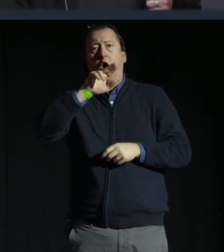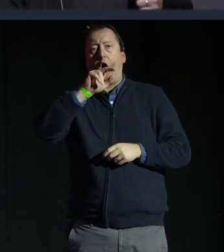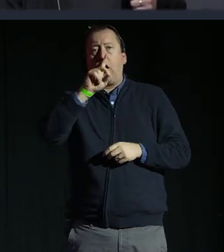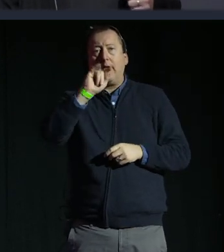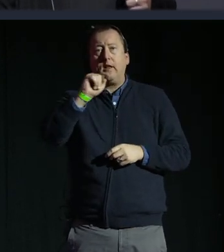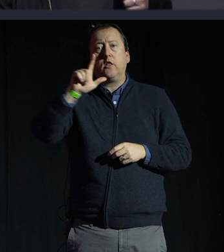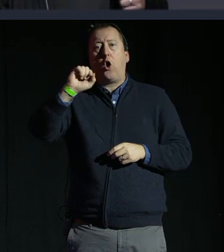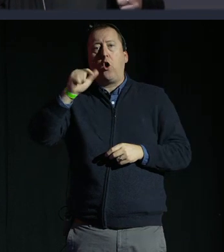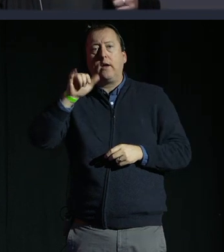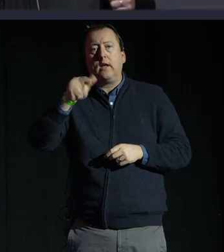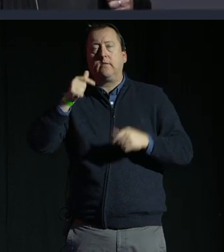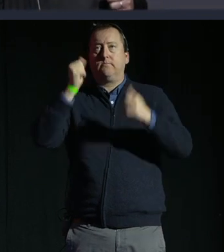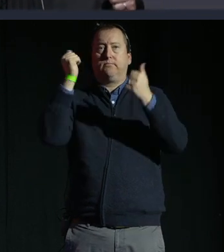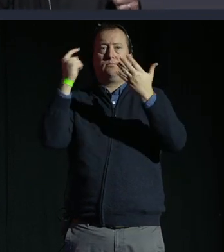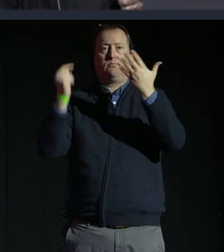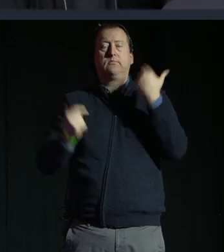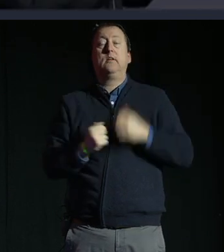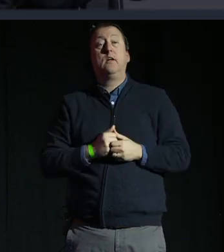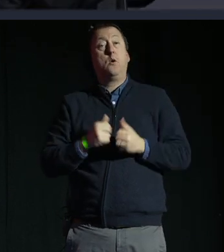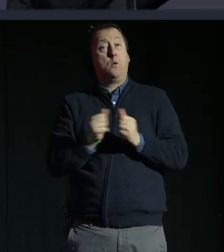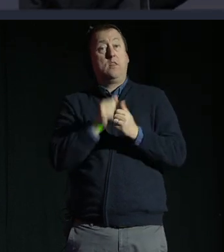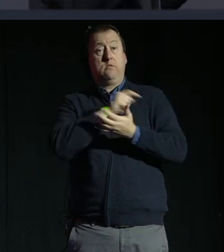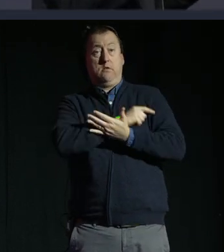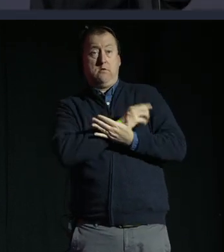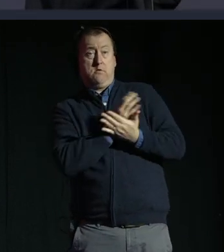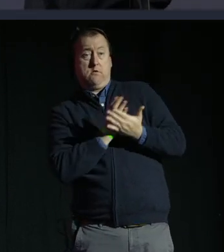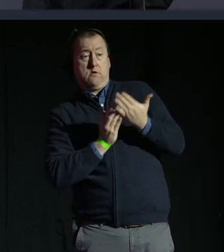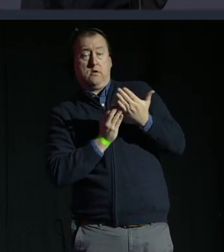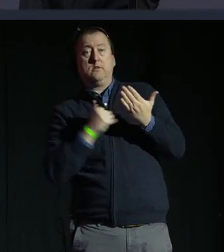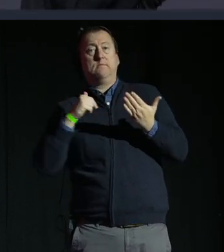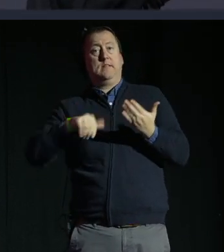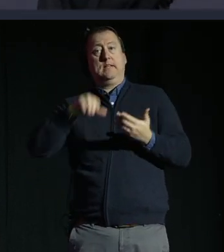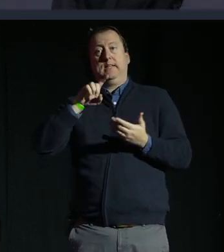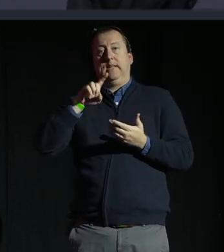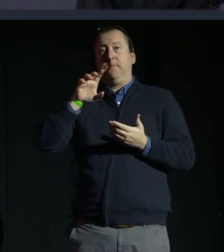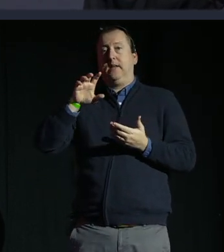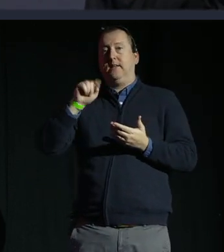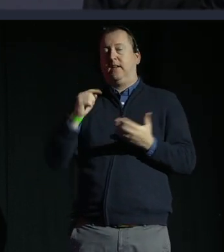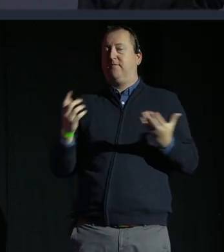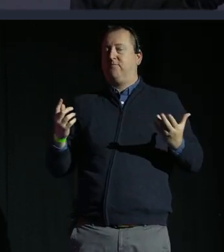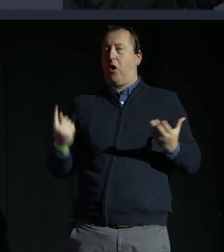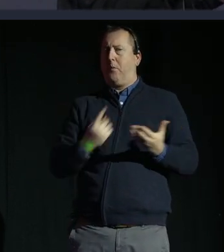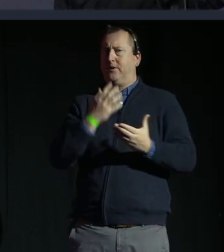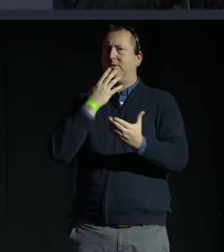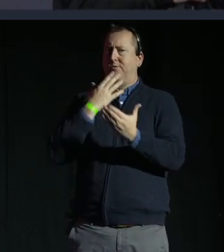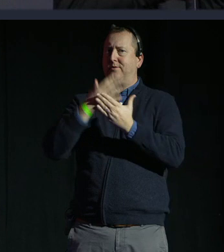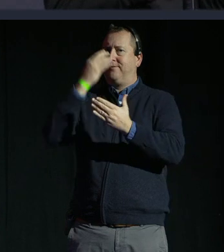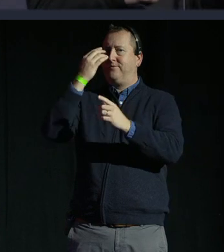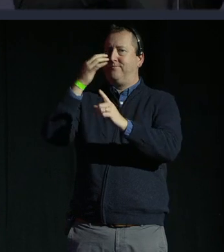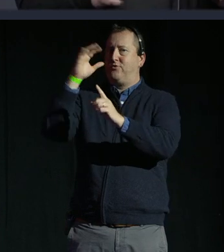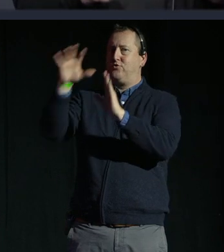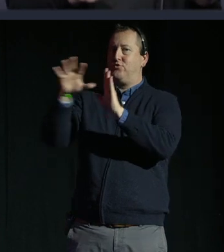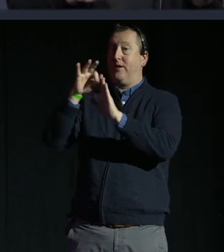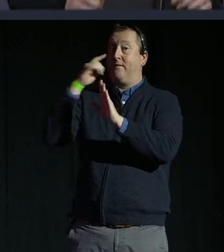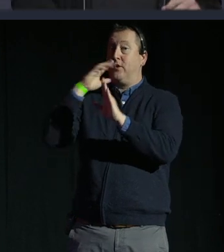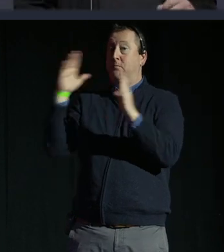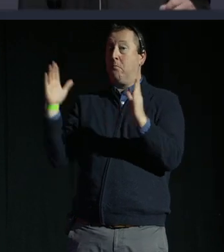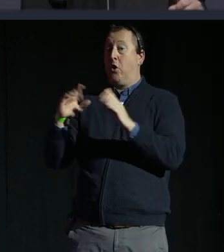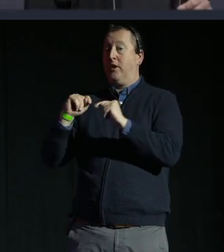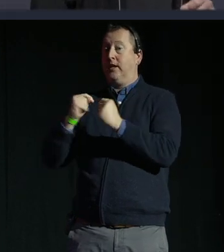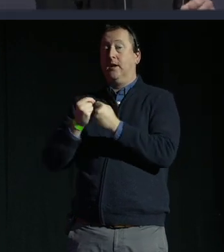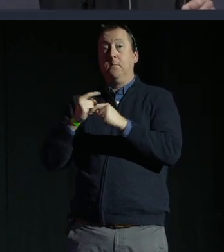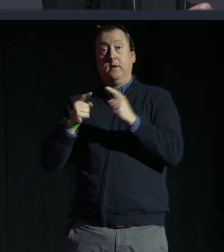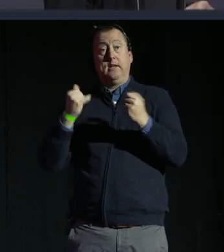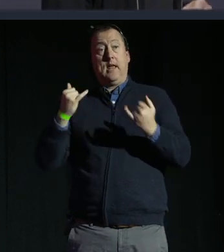With these investments, DBT, always a good choice for small teams, was now increasingly the